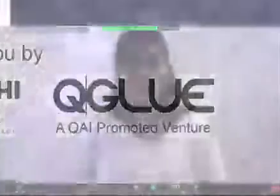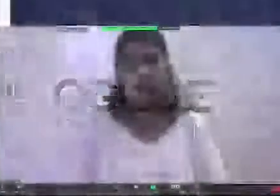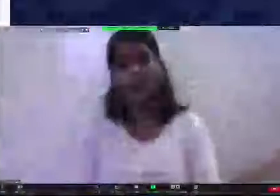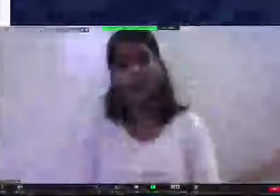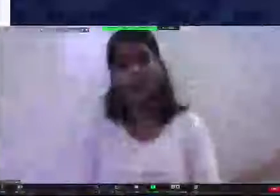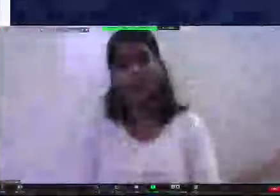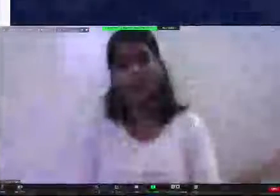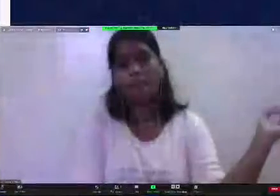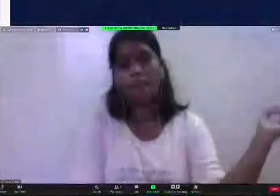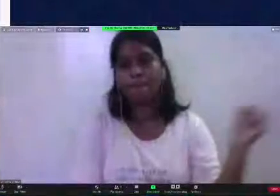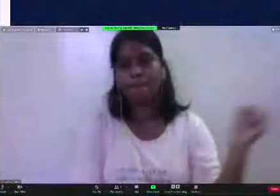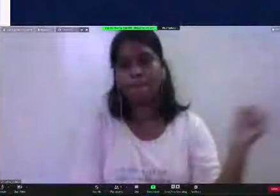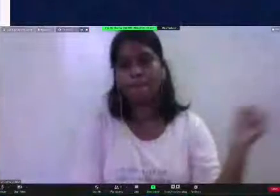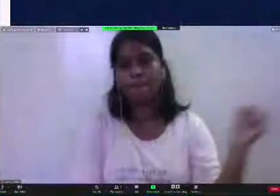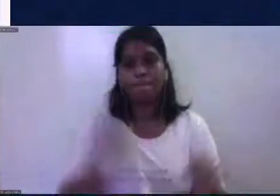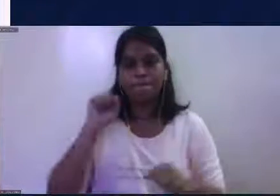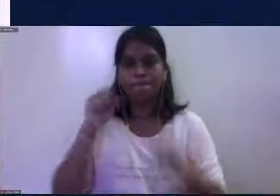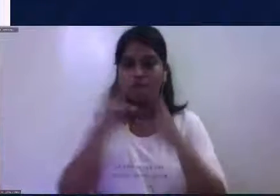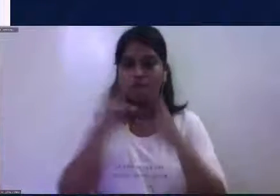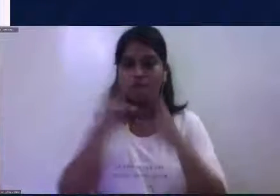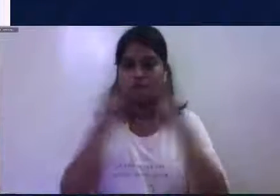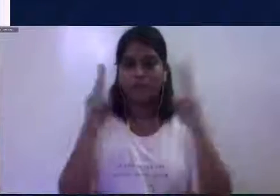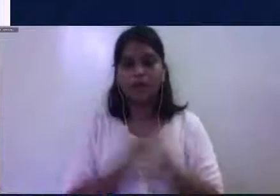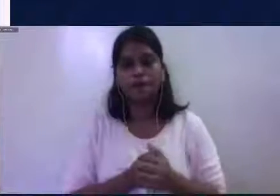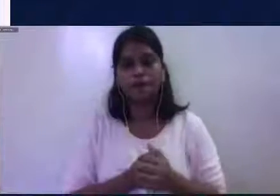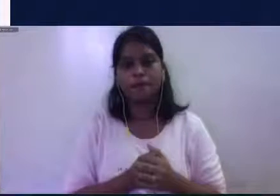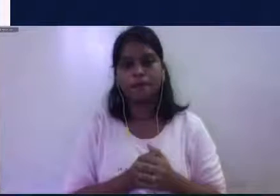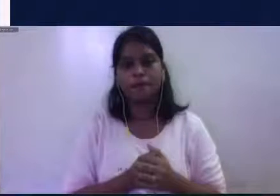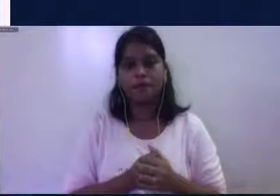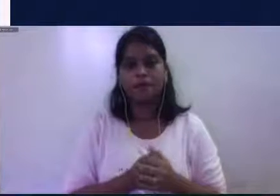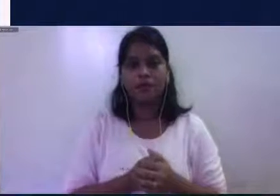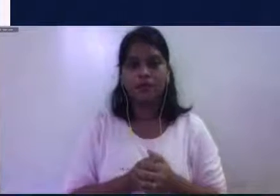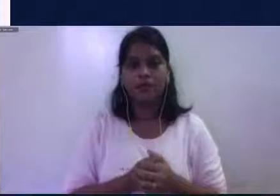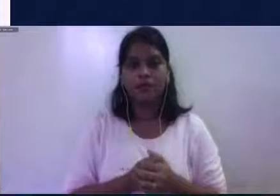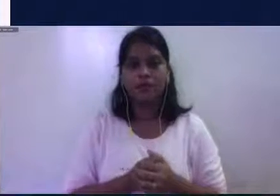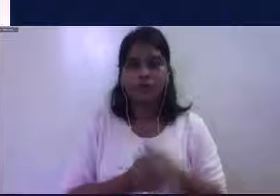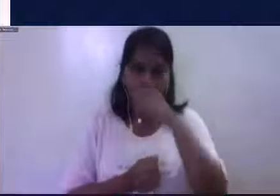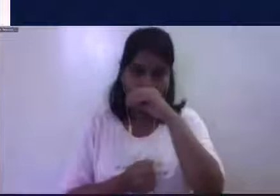Yeah, all right. Yes. Yeah. So, yeah,